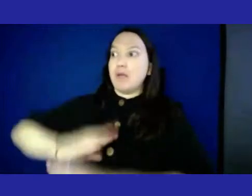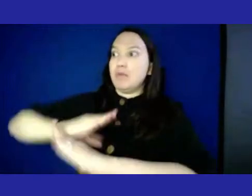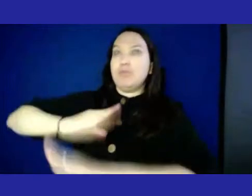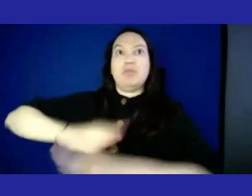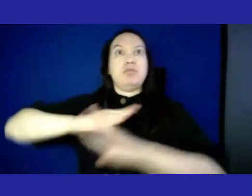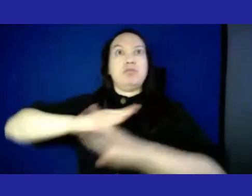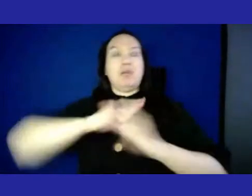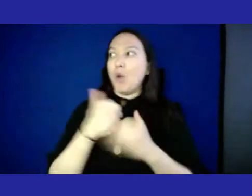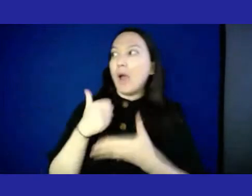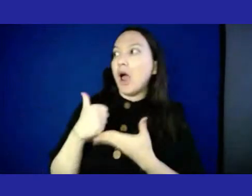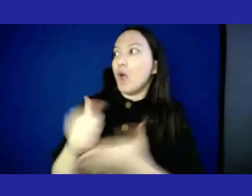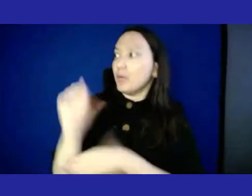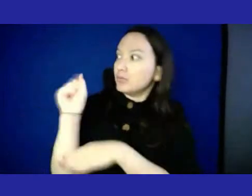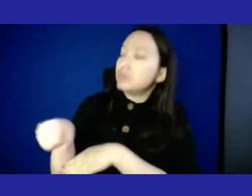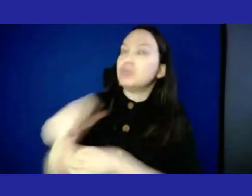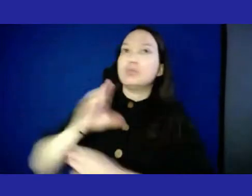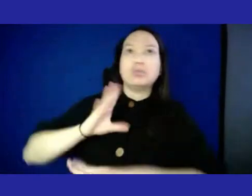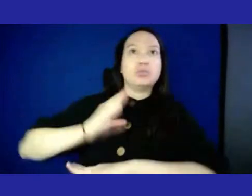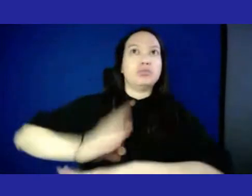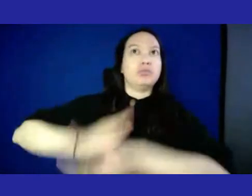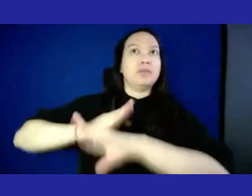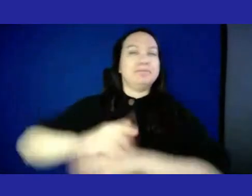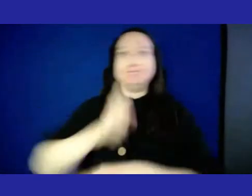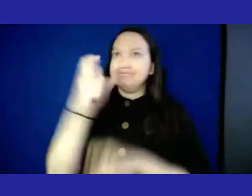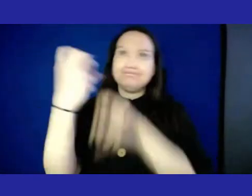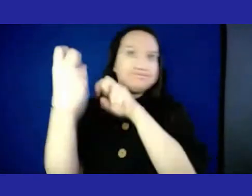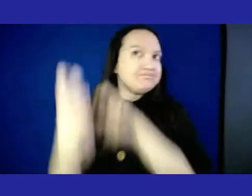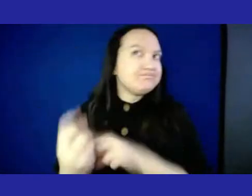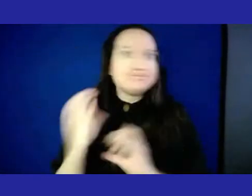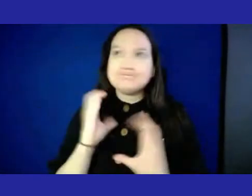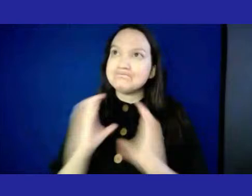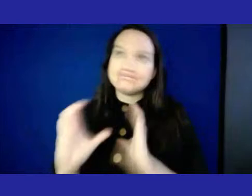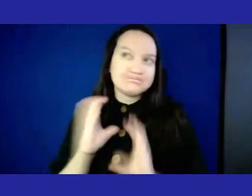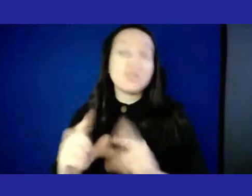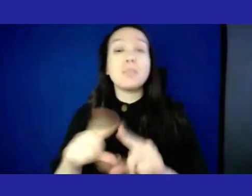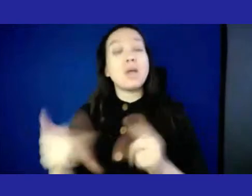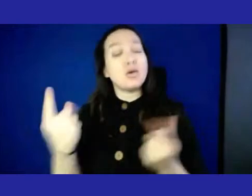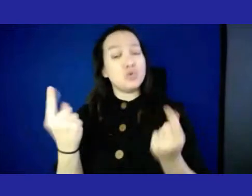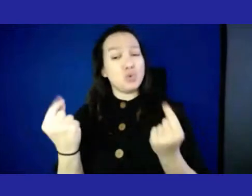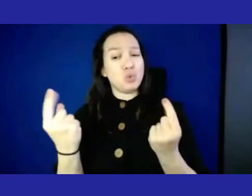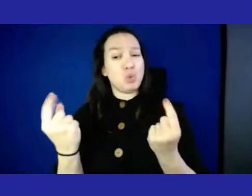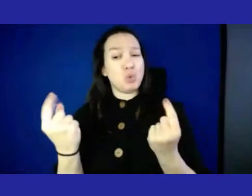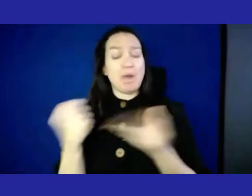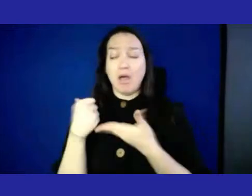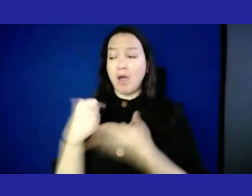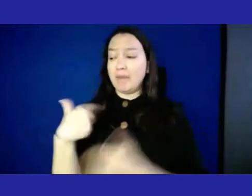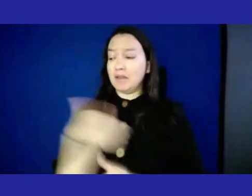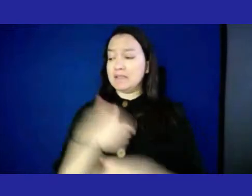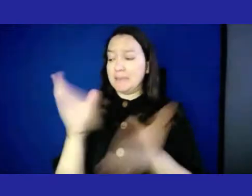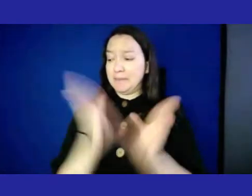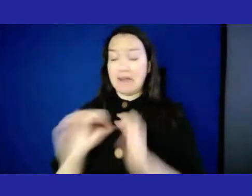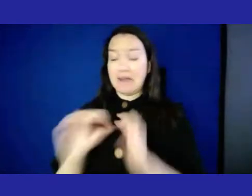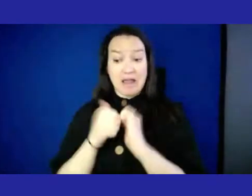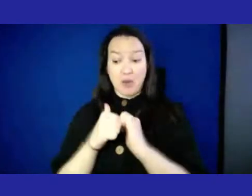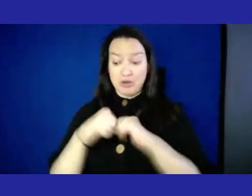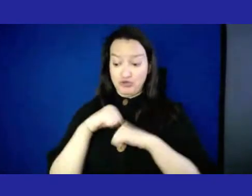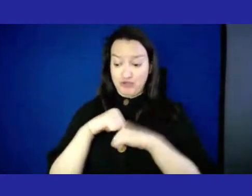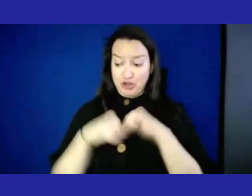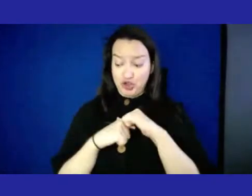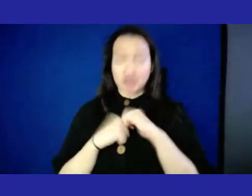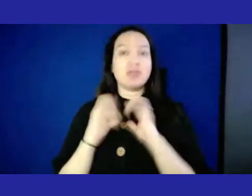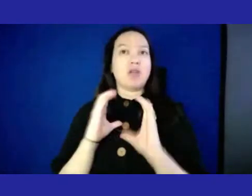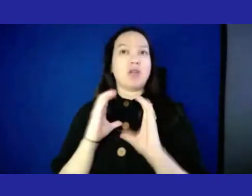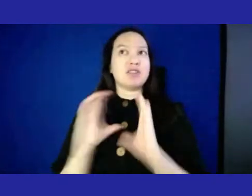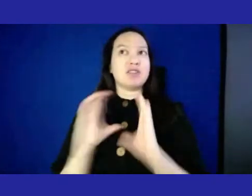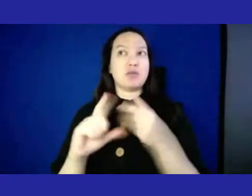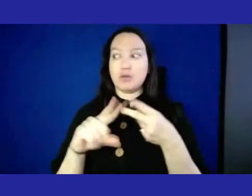how can we help you overcome those obstacles. They won't have that conversation, but what they would be doing is helping us plan for how do we structure those conversations,